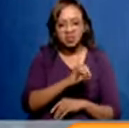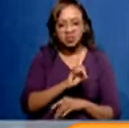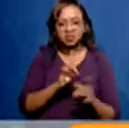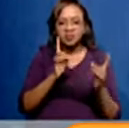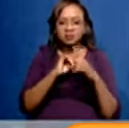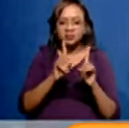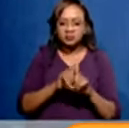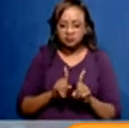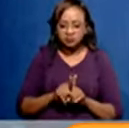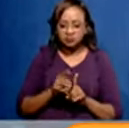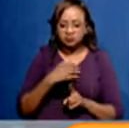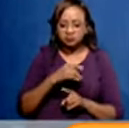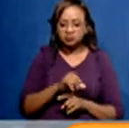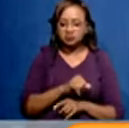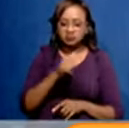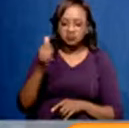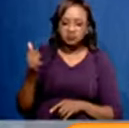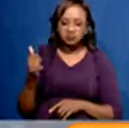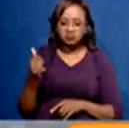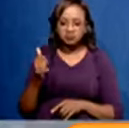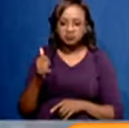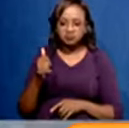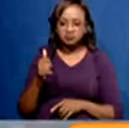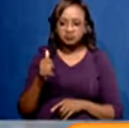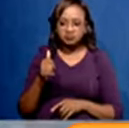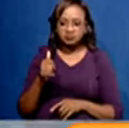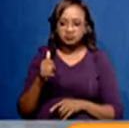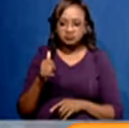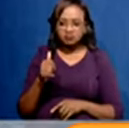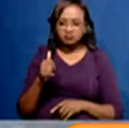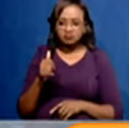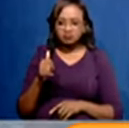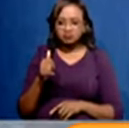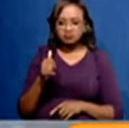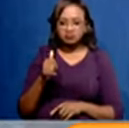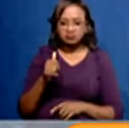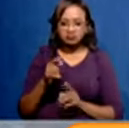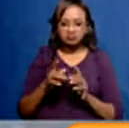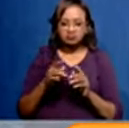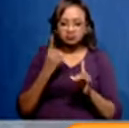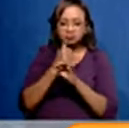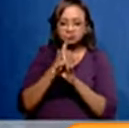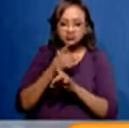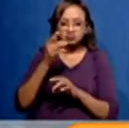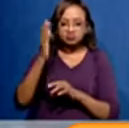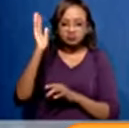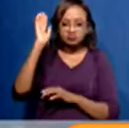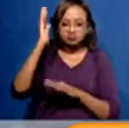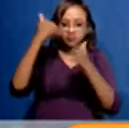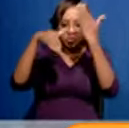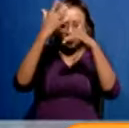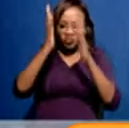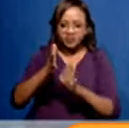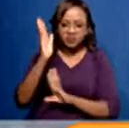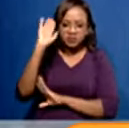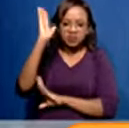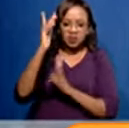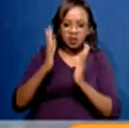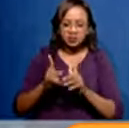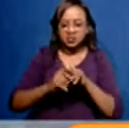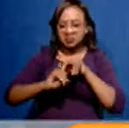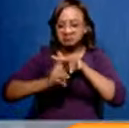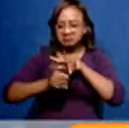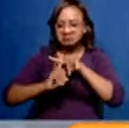of a flight from professors and staff going over, mm-hmm, because it's